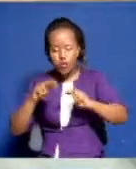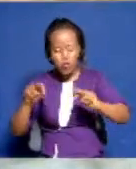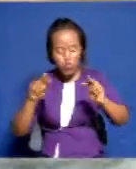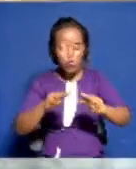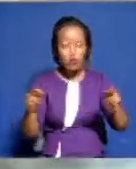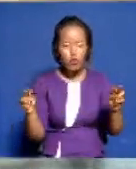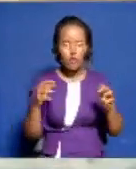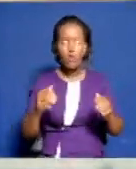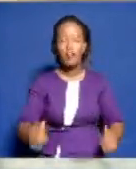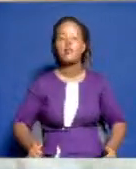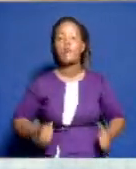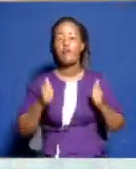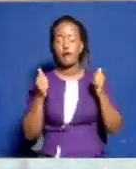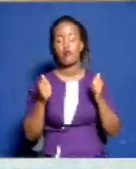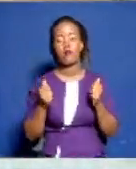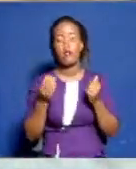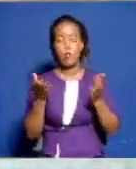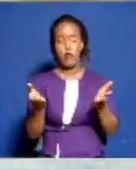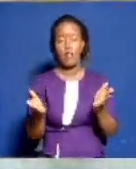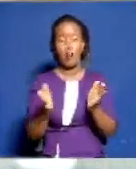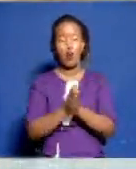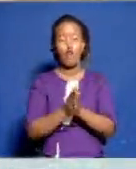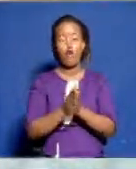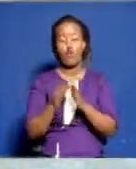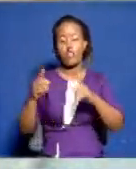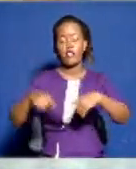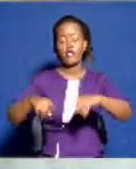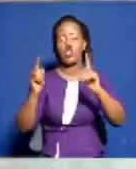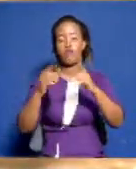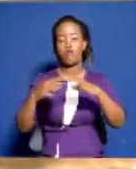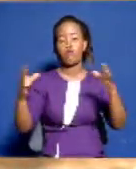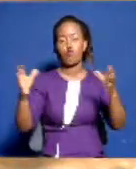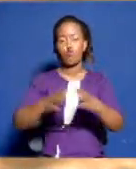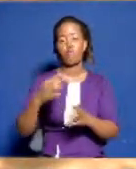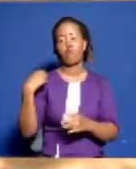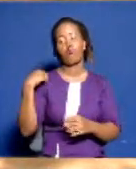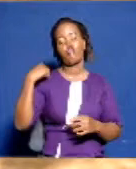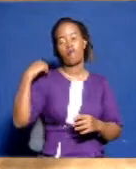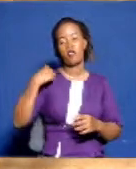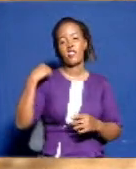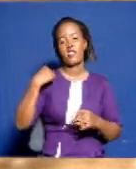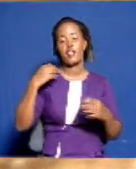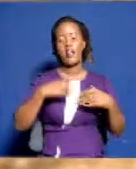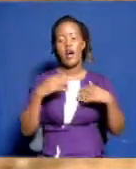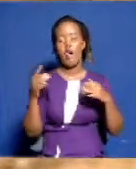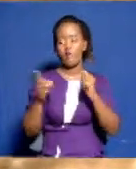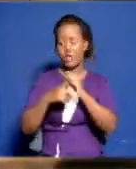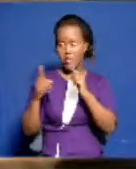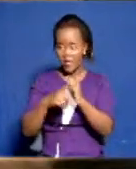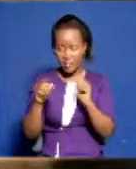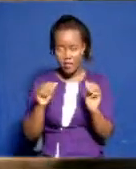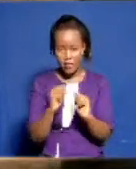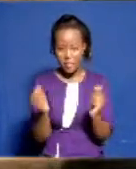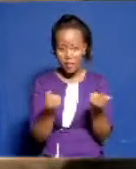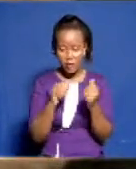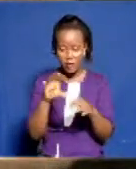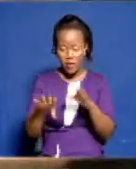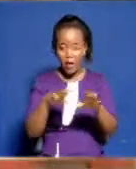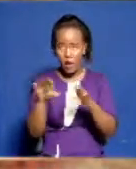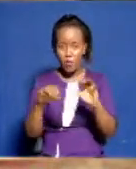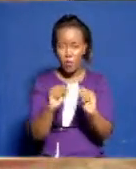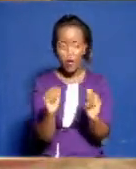survival. So with the intervention from the self-appointed guardians, there have been 66 safe turtle nests rescued